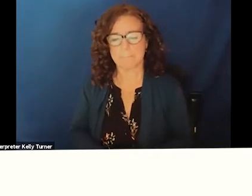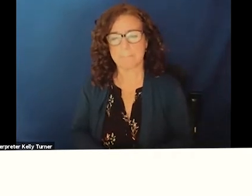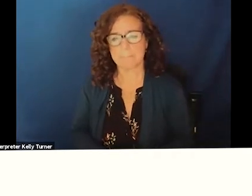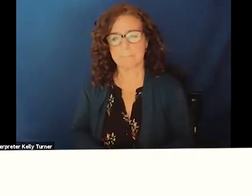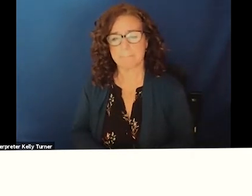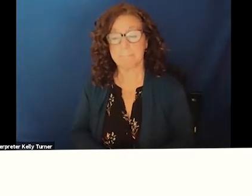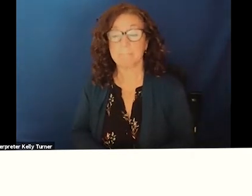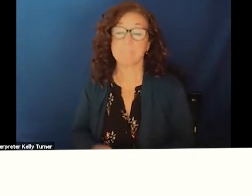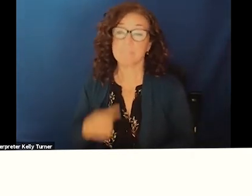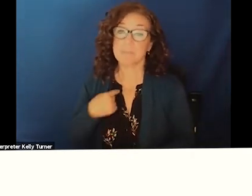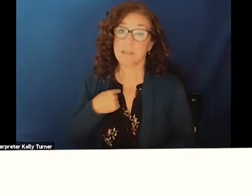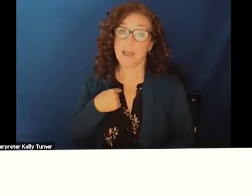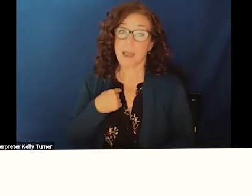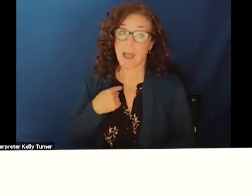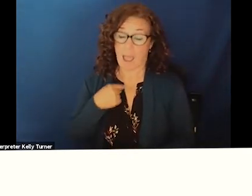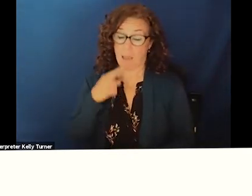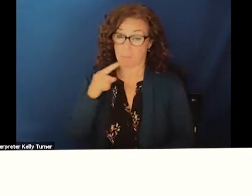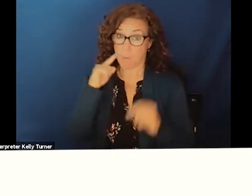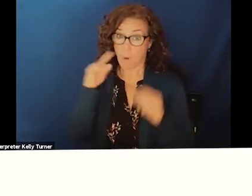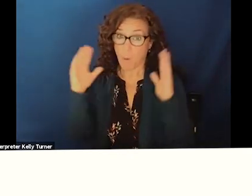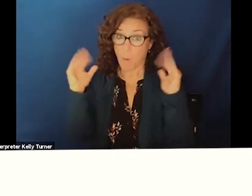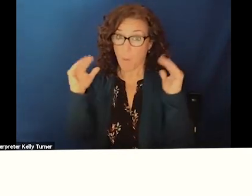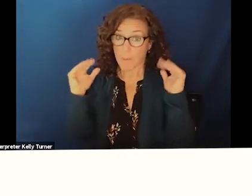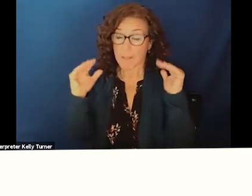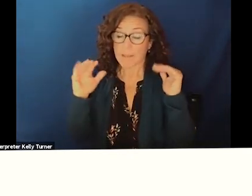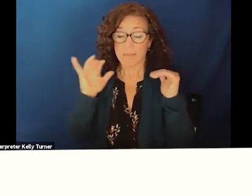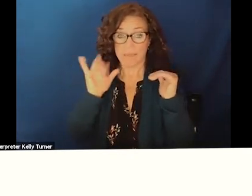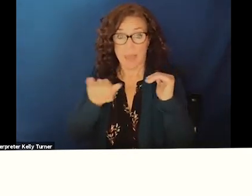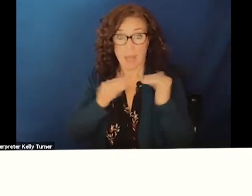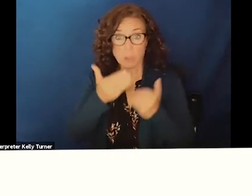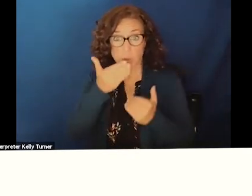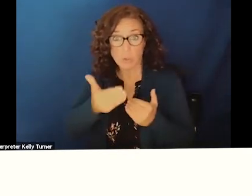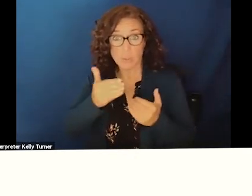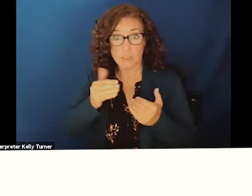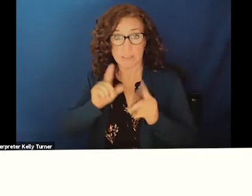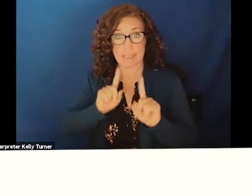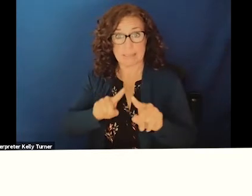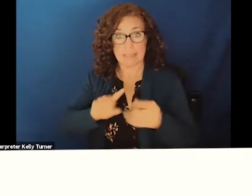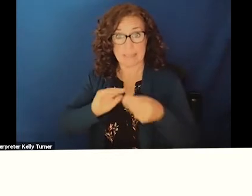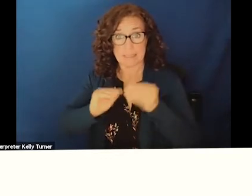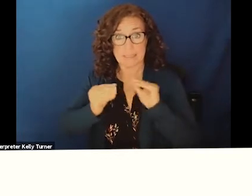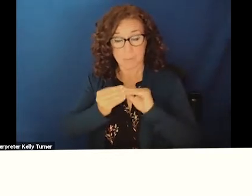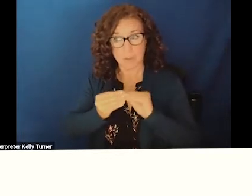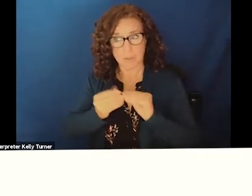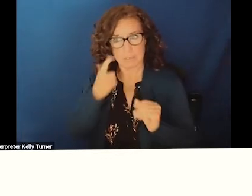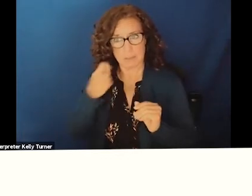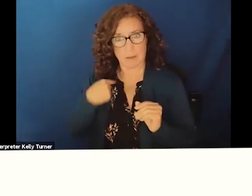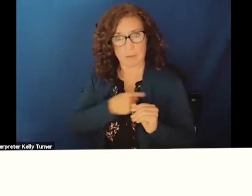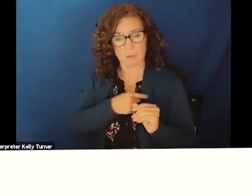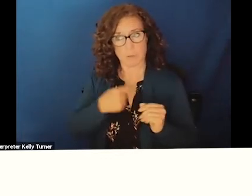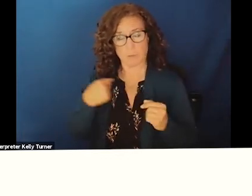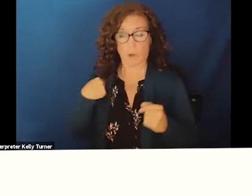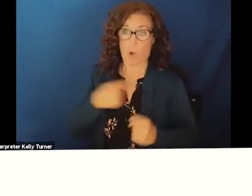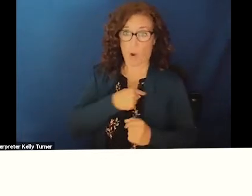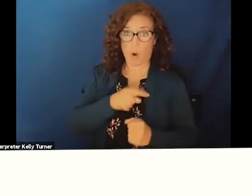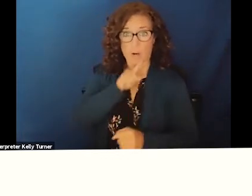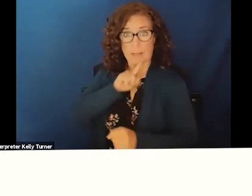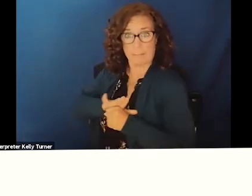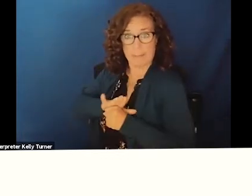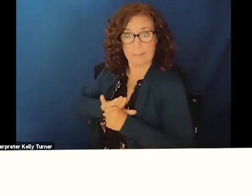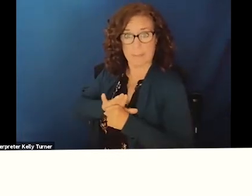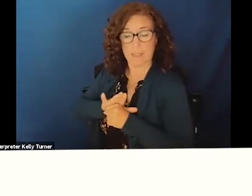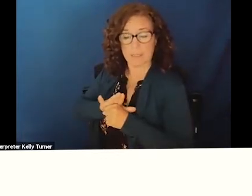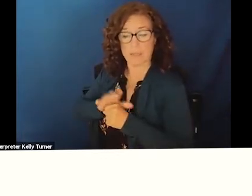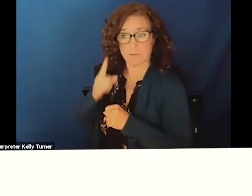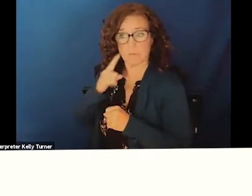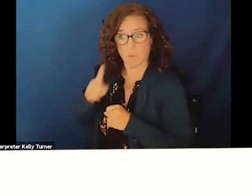I would like to think that part of this is also because of the commitment that we made in our learning